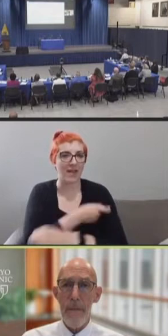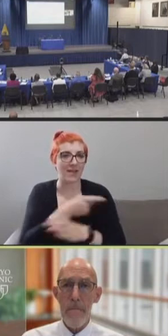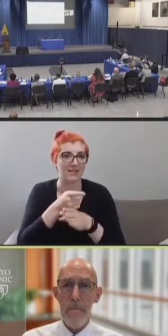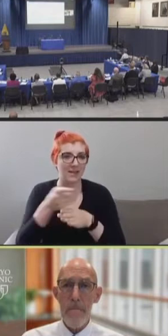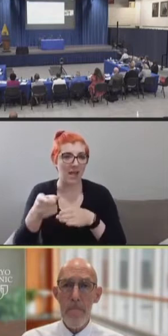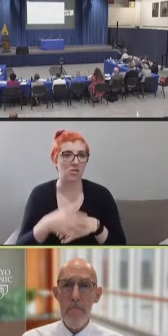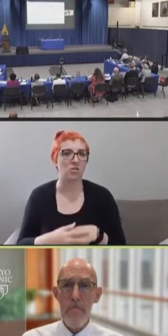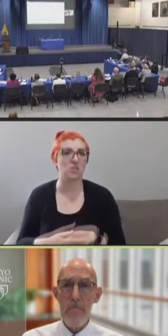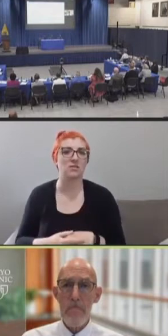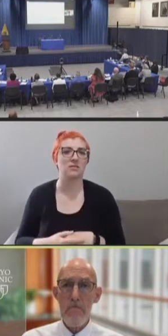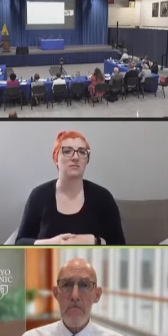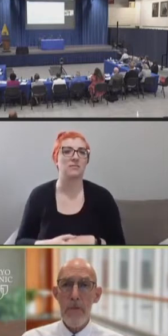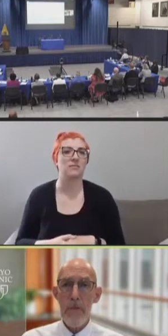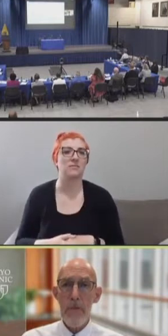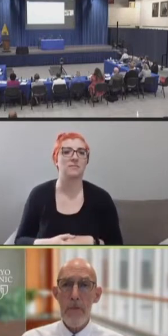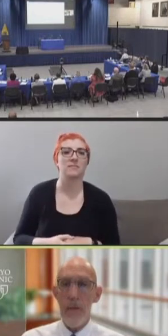slide.